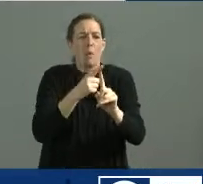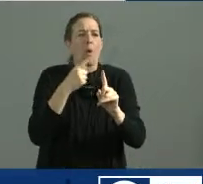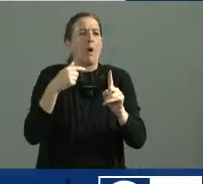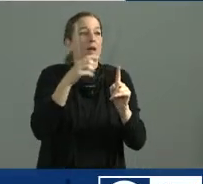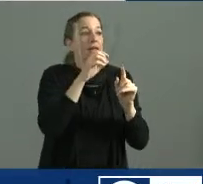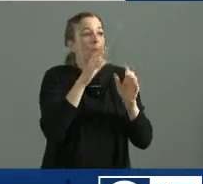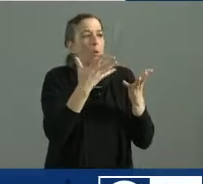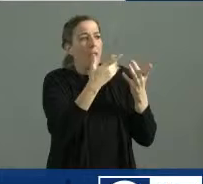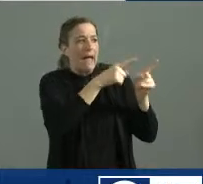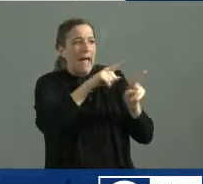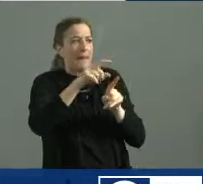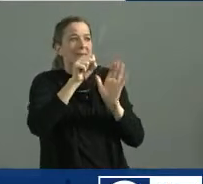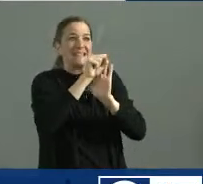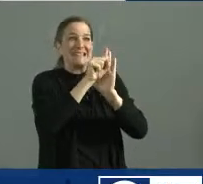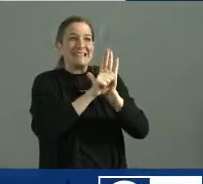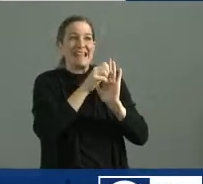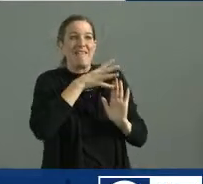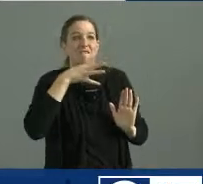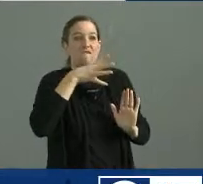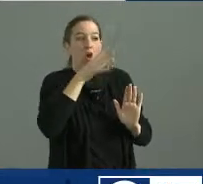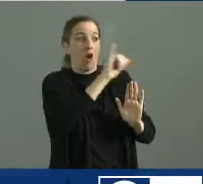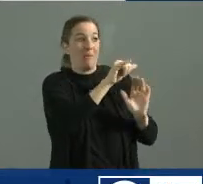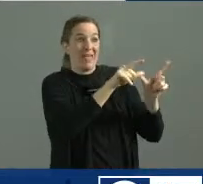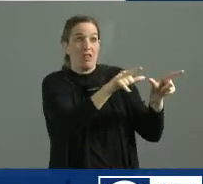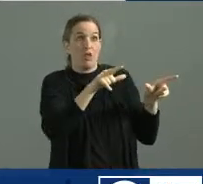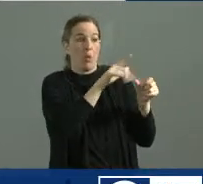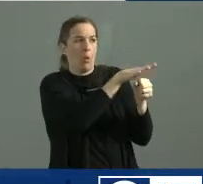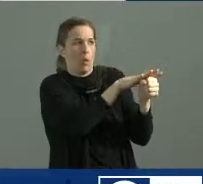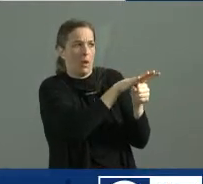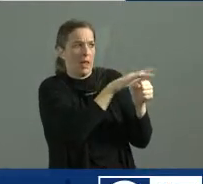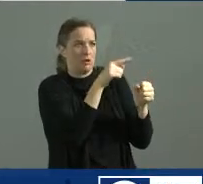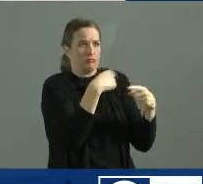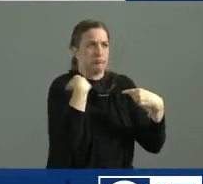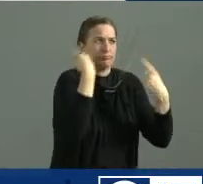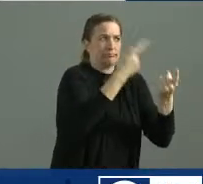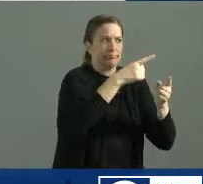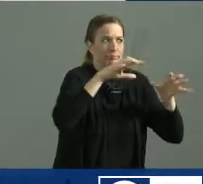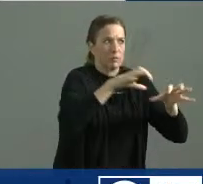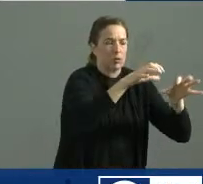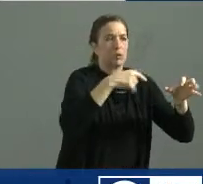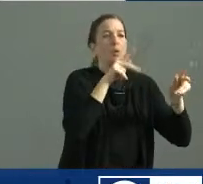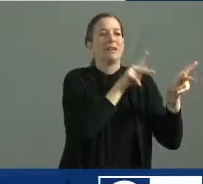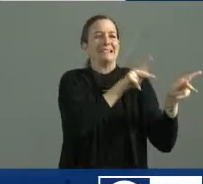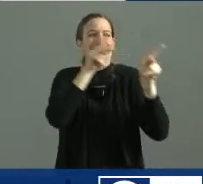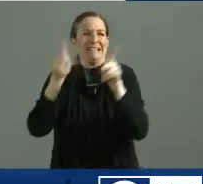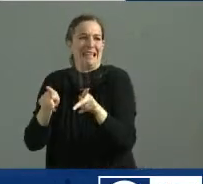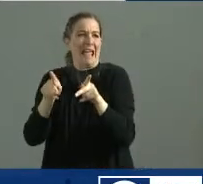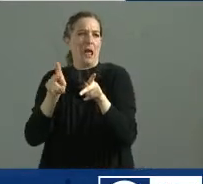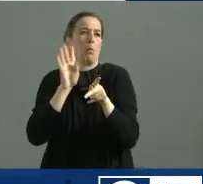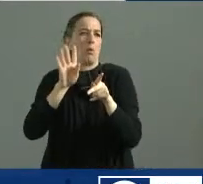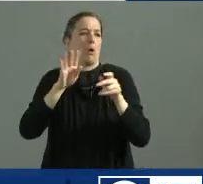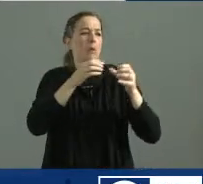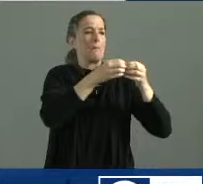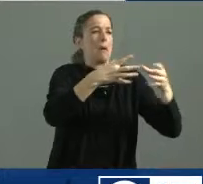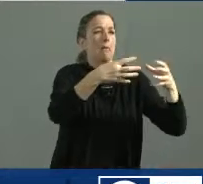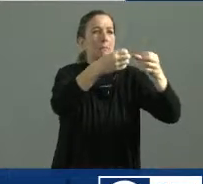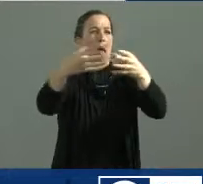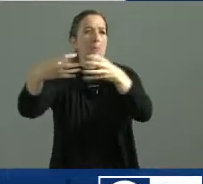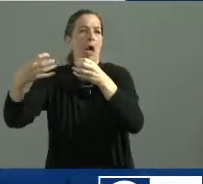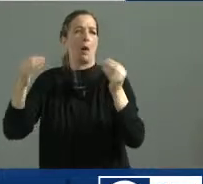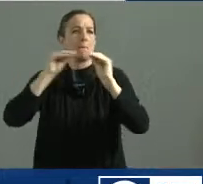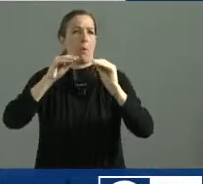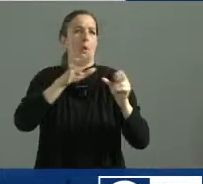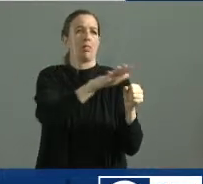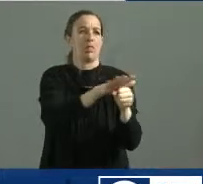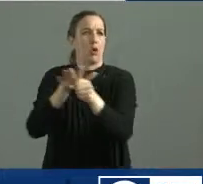State Farm site at other sites to offer more access. So the 75 and plus will be able to be